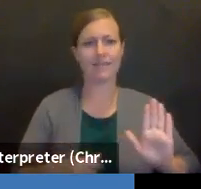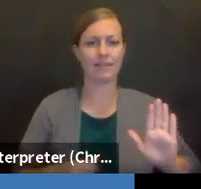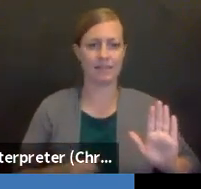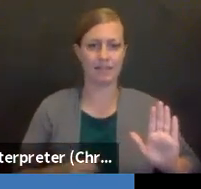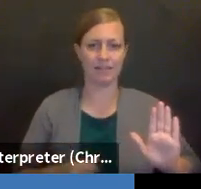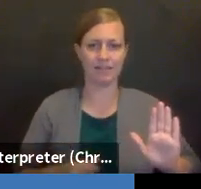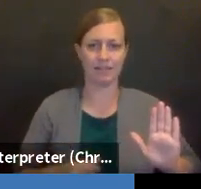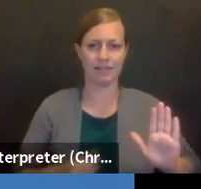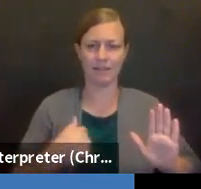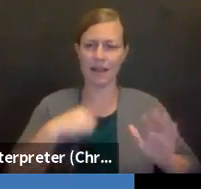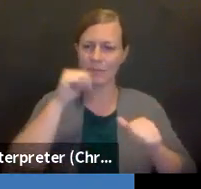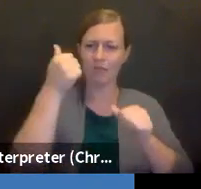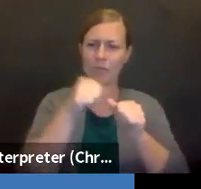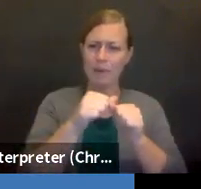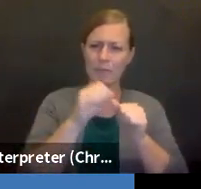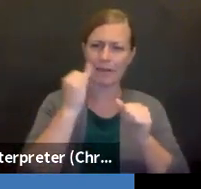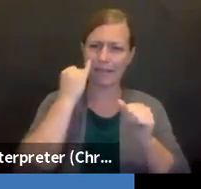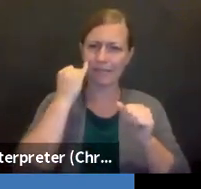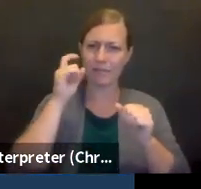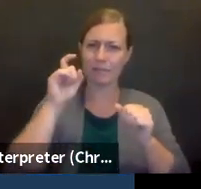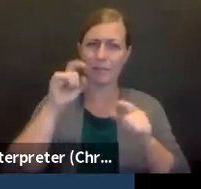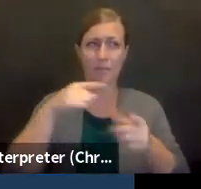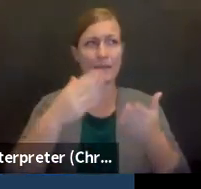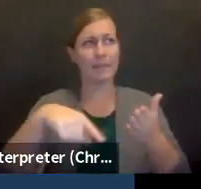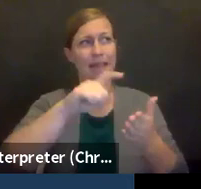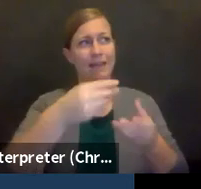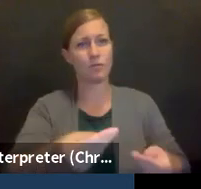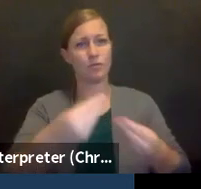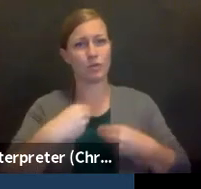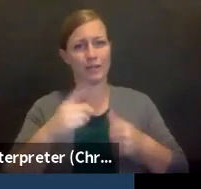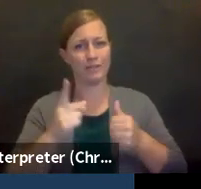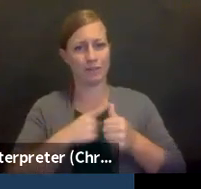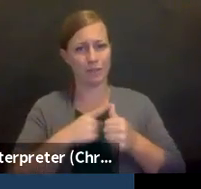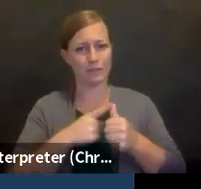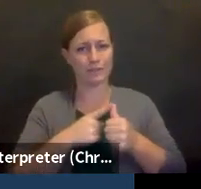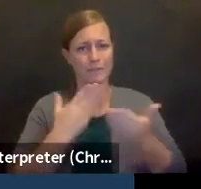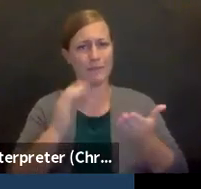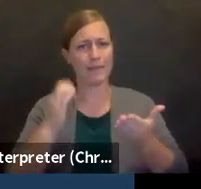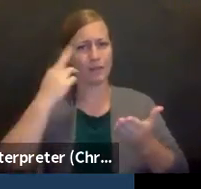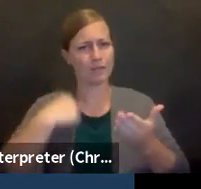I'm just not remembering if I have to have them have it turned in first. That's what I'm struggling.